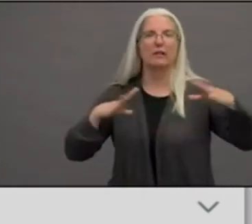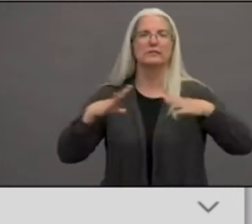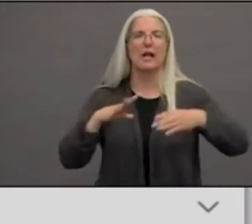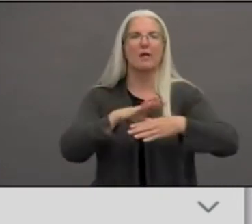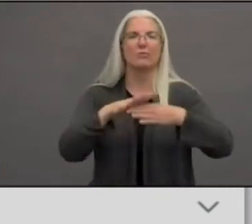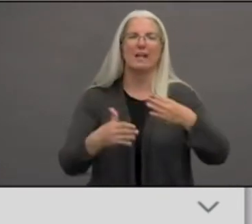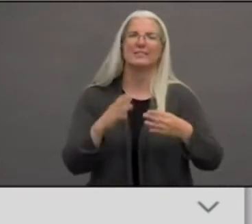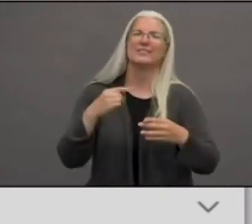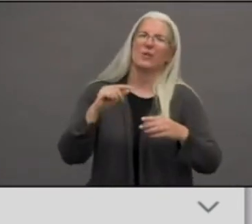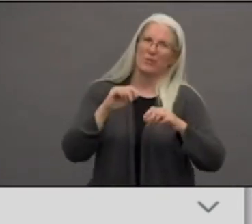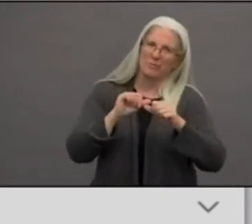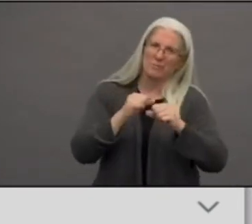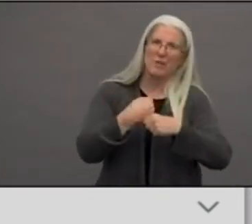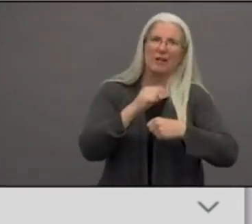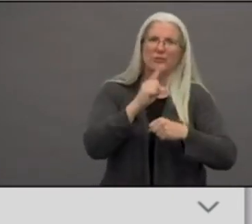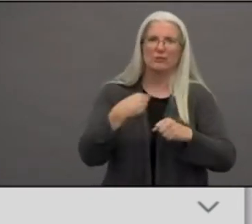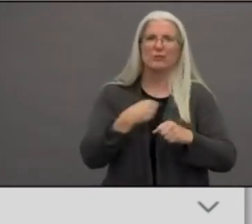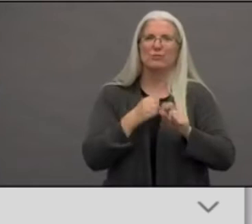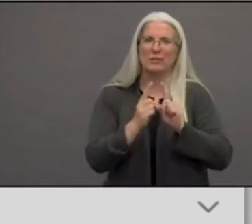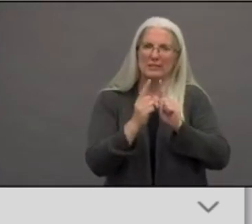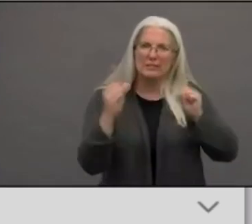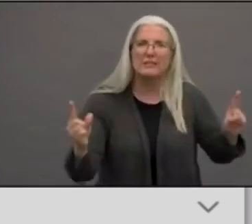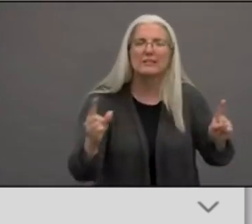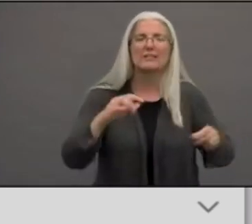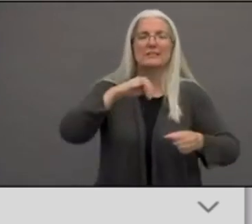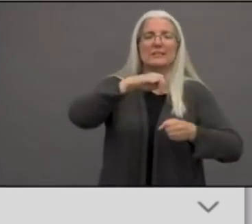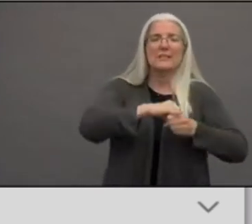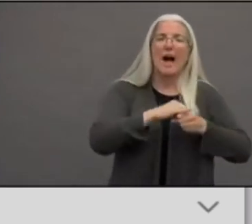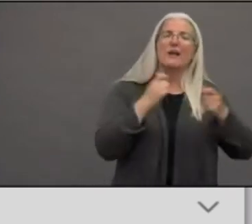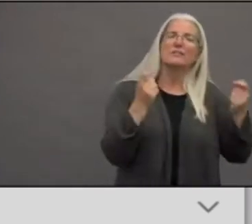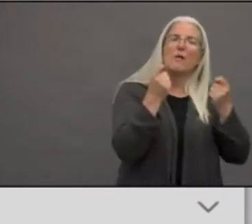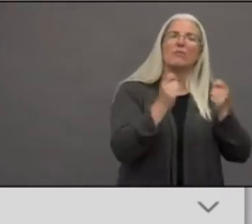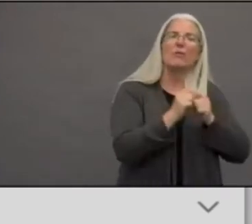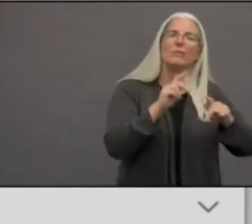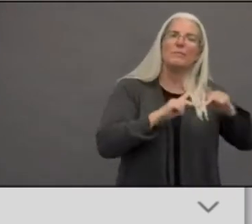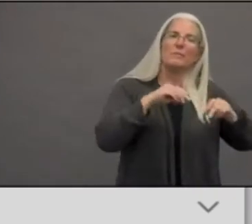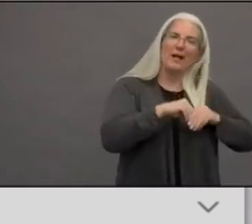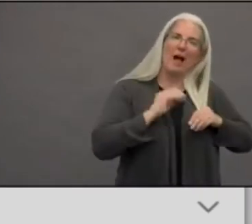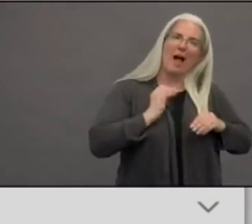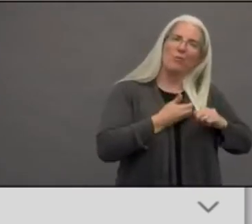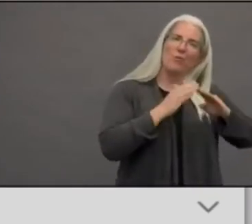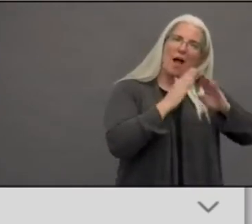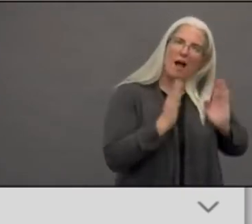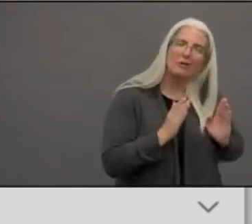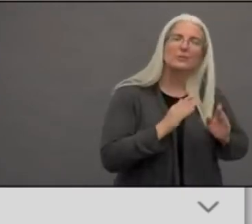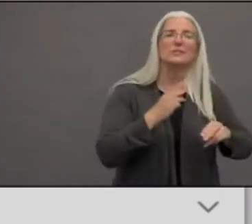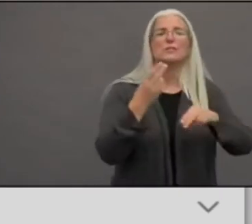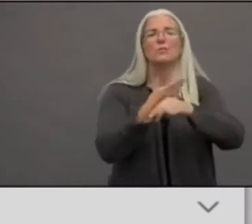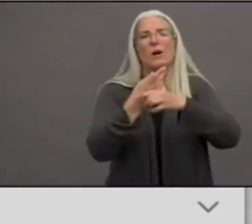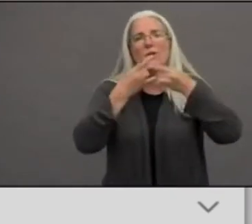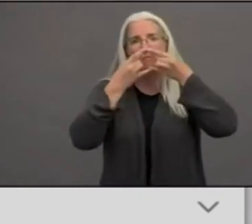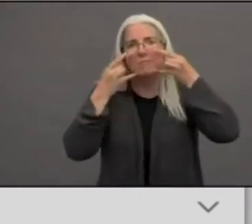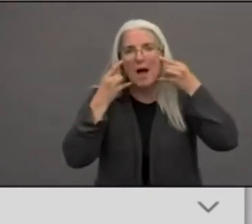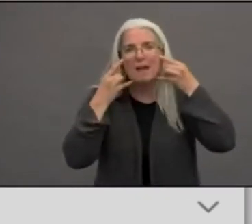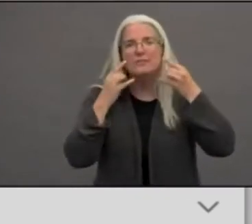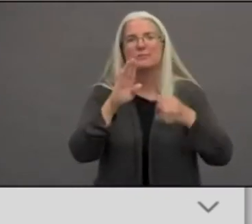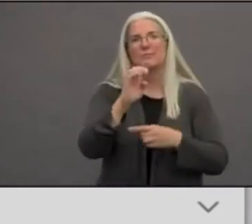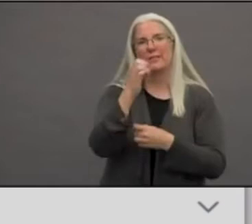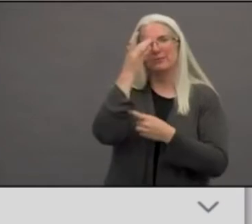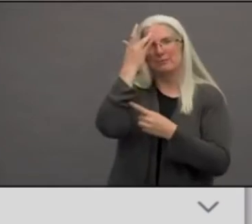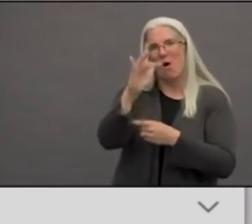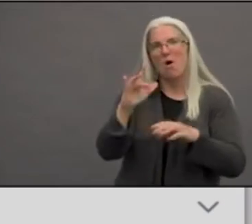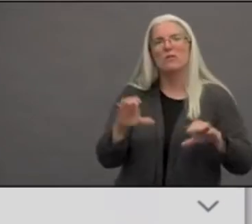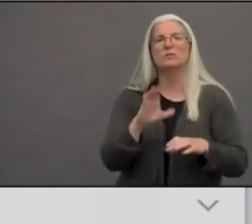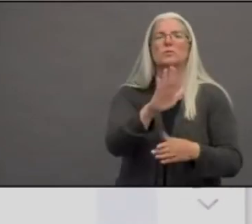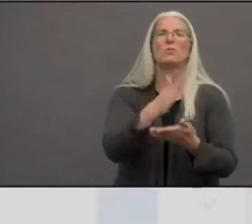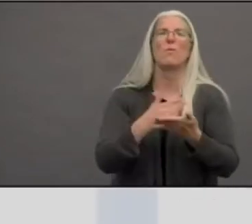not live with. Wear a mask. Physically distance. Be smart. Do your part. Then we have